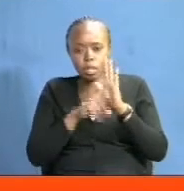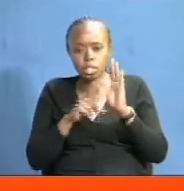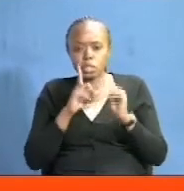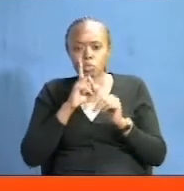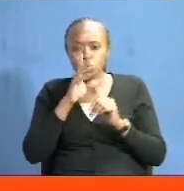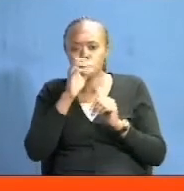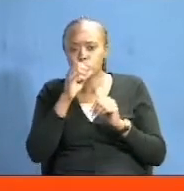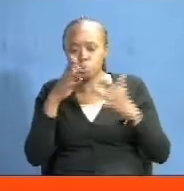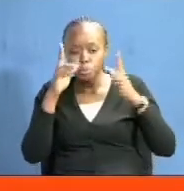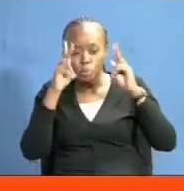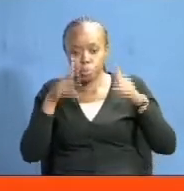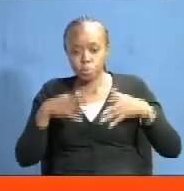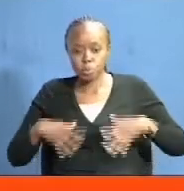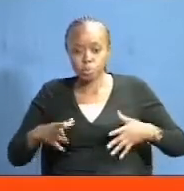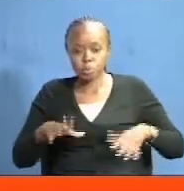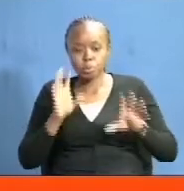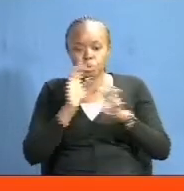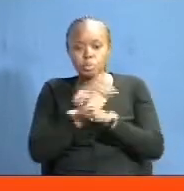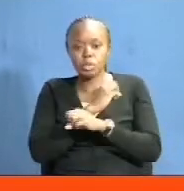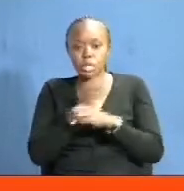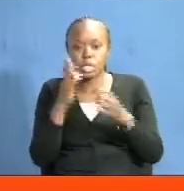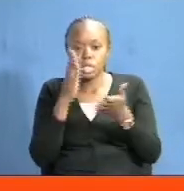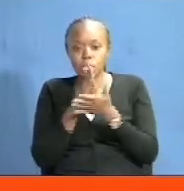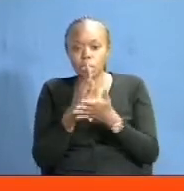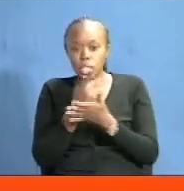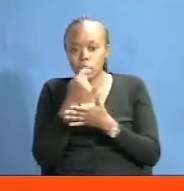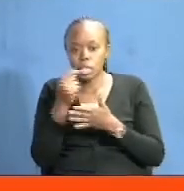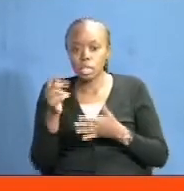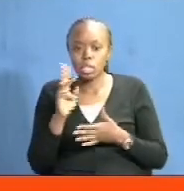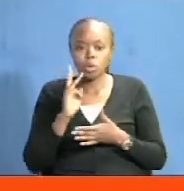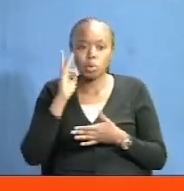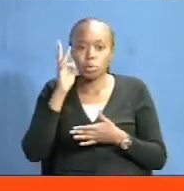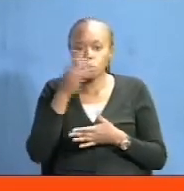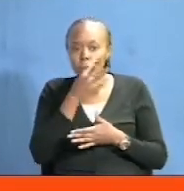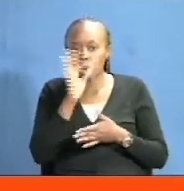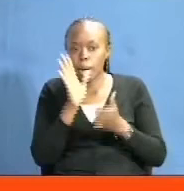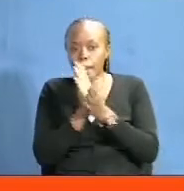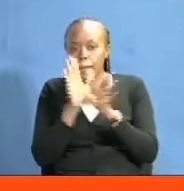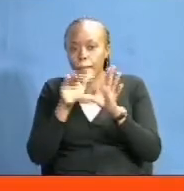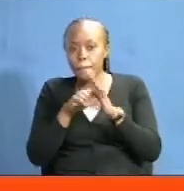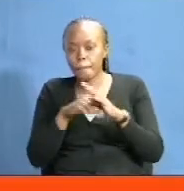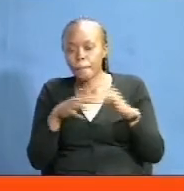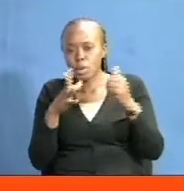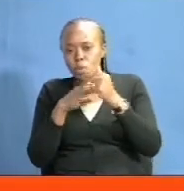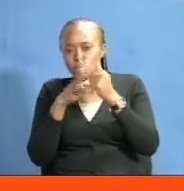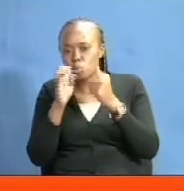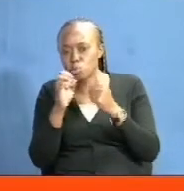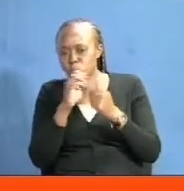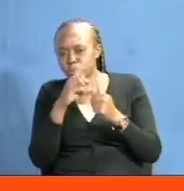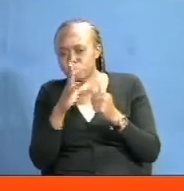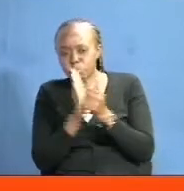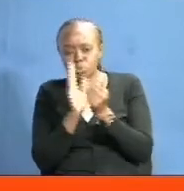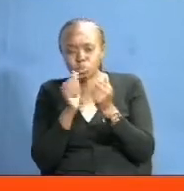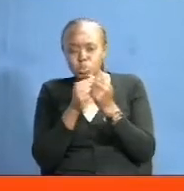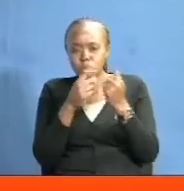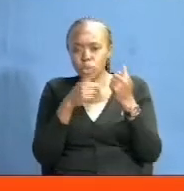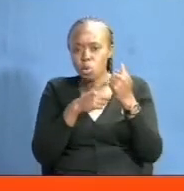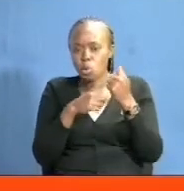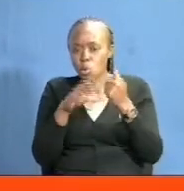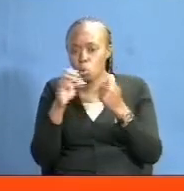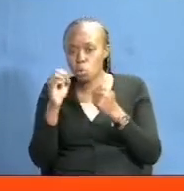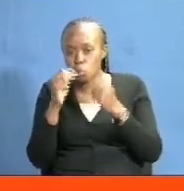individuals cannot really reflect the will of 10,000, 40,000. Some universities have close to 100,000